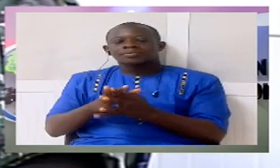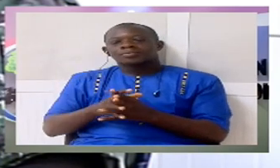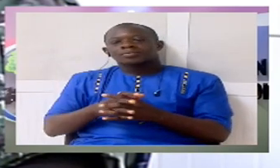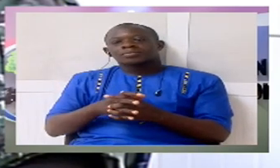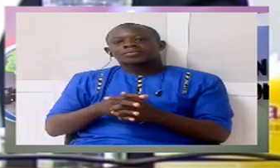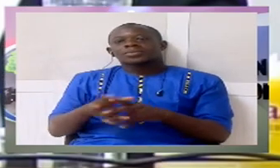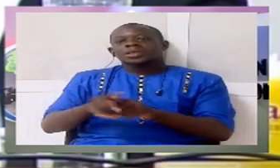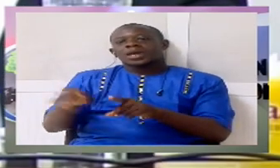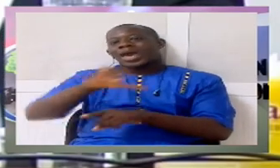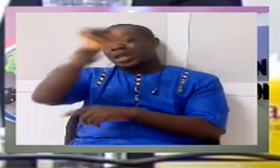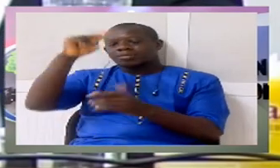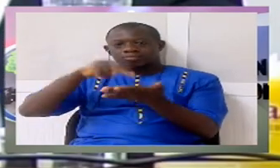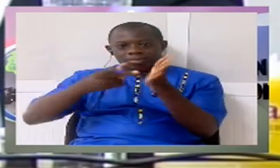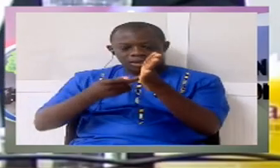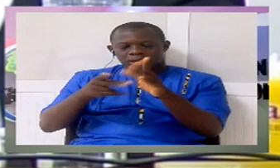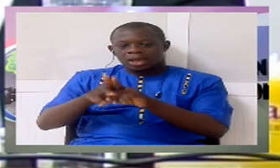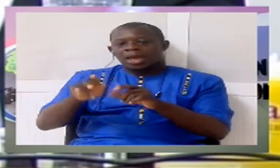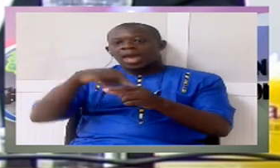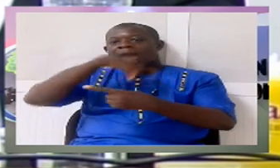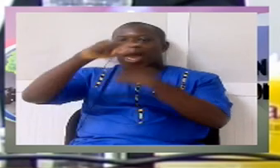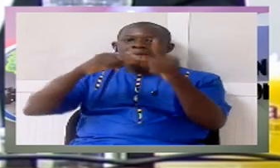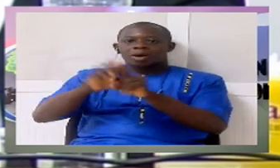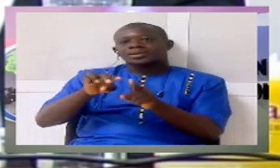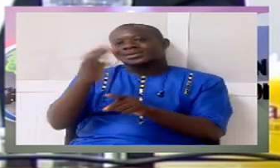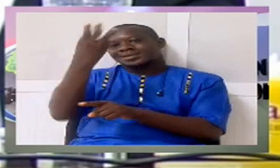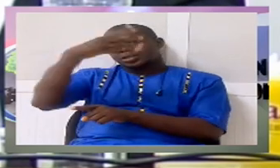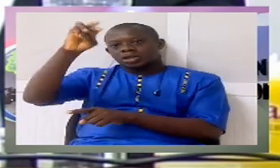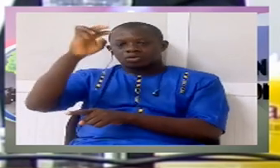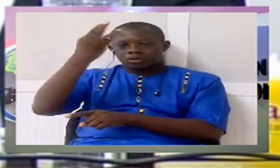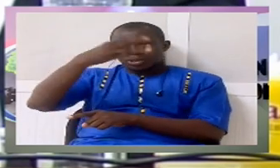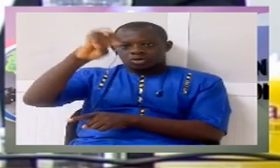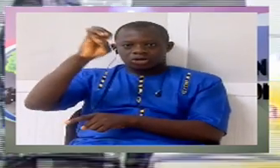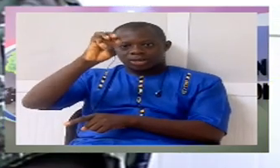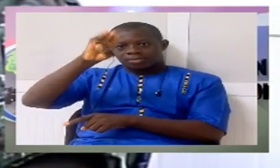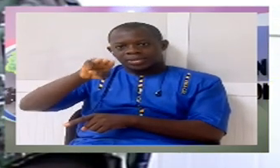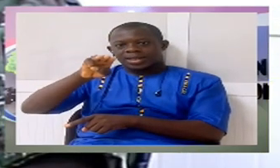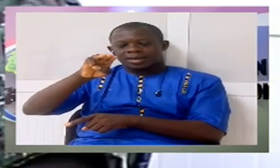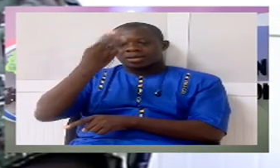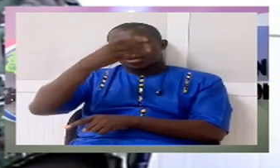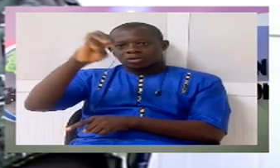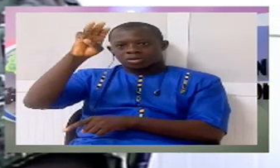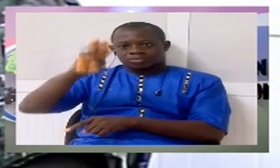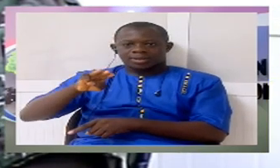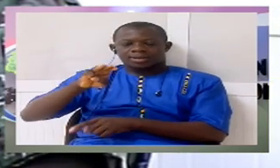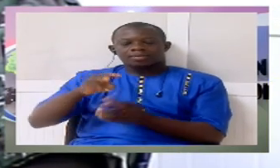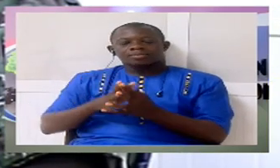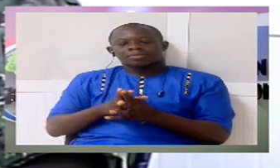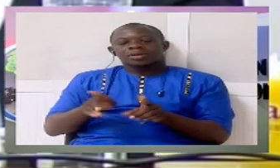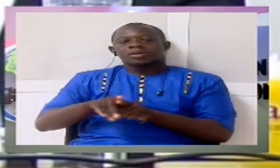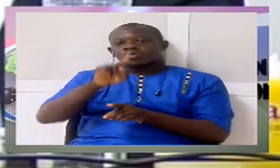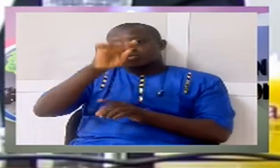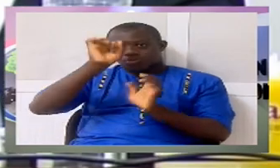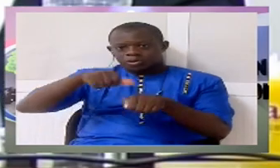that would have been just about 300 meters. Nyalina wala tollu ci ñetti téméré meter. You would